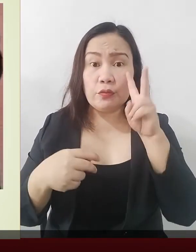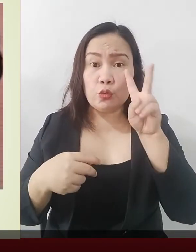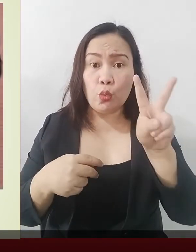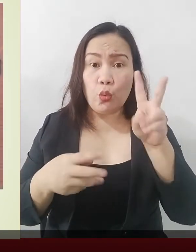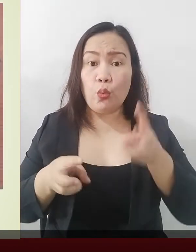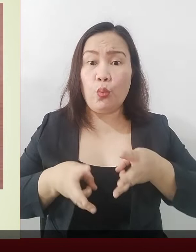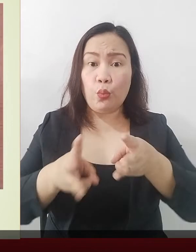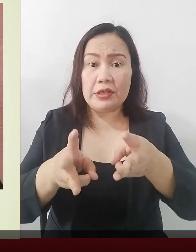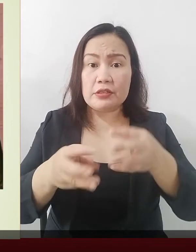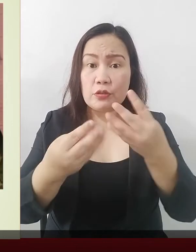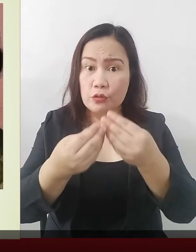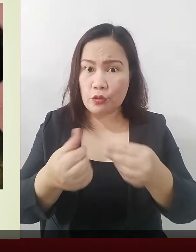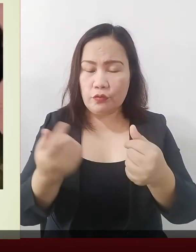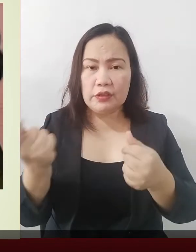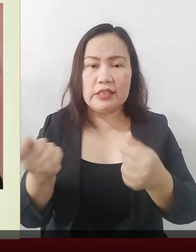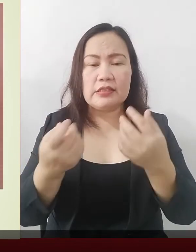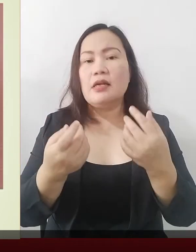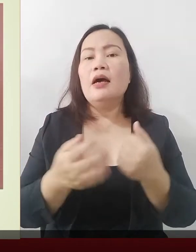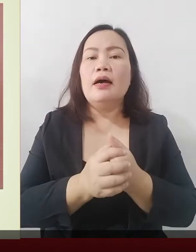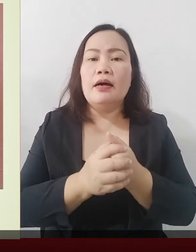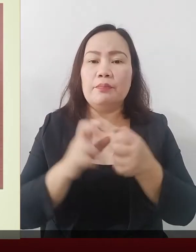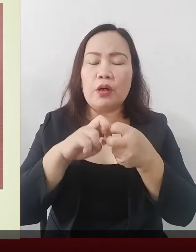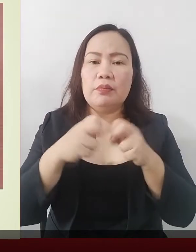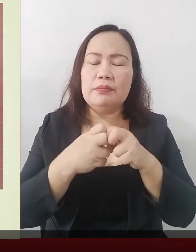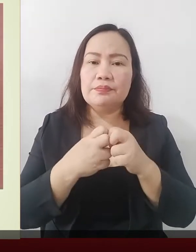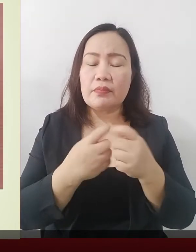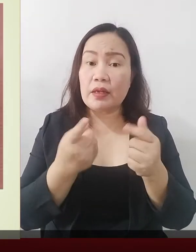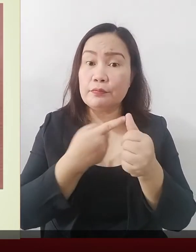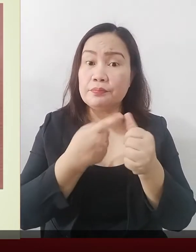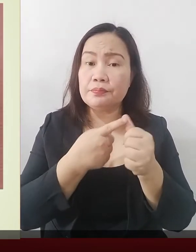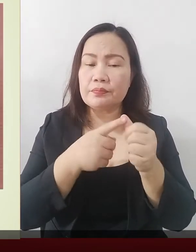solve this problem. The first method.